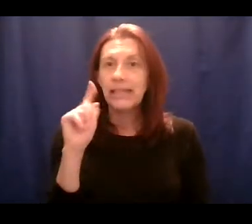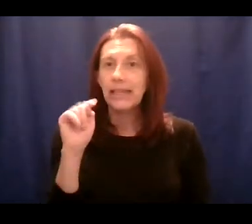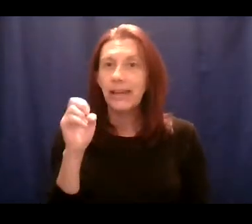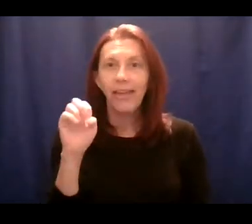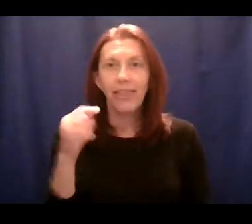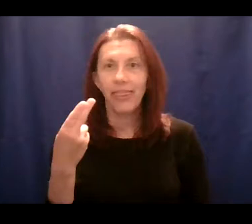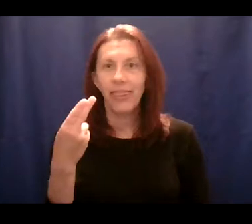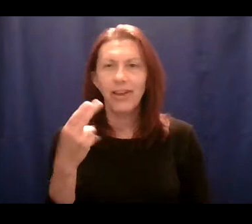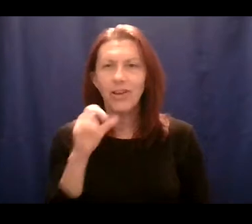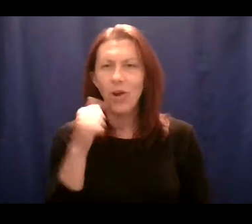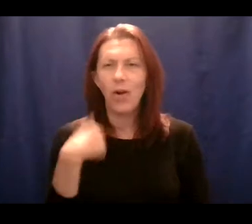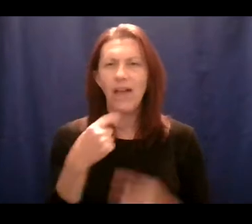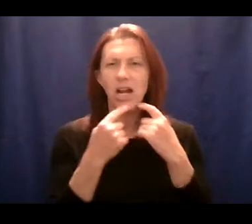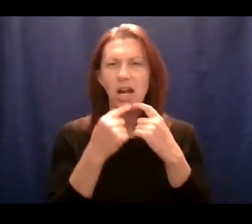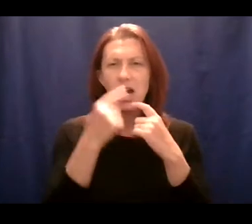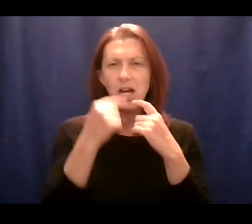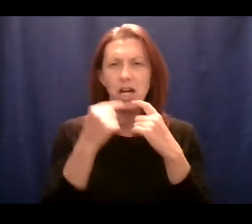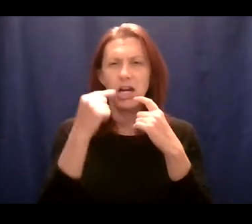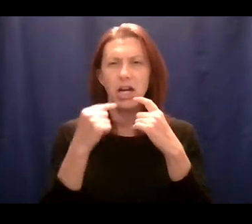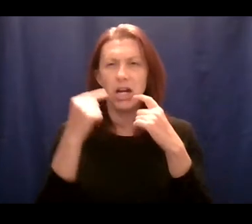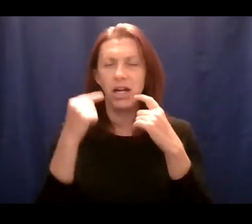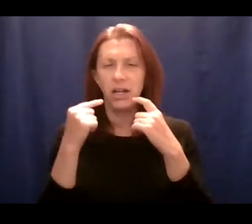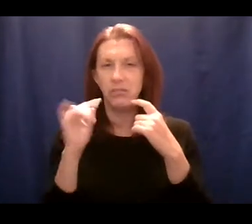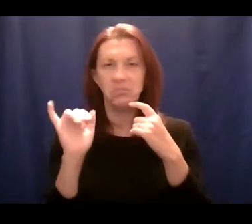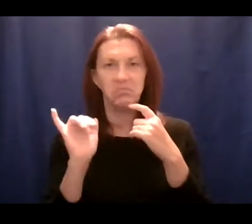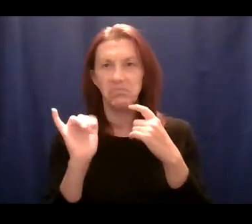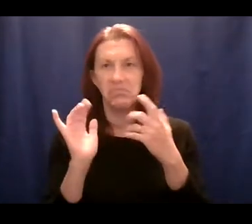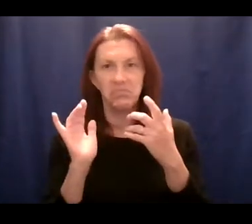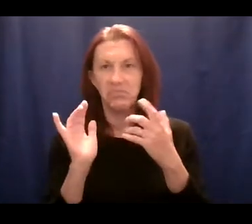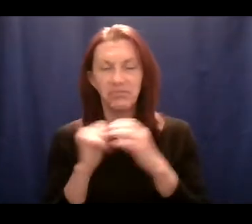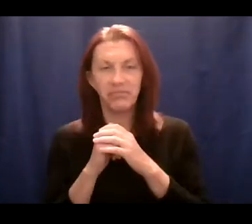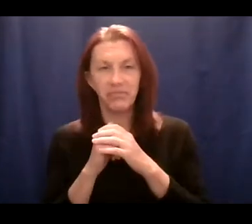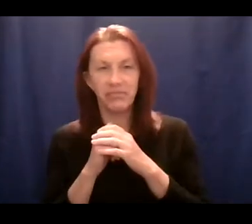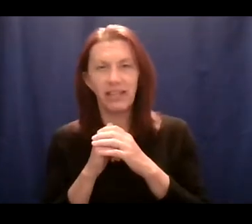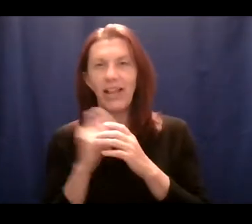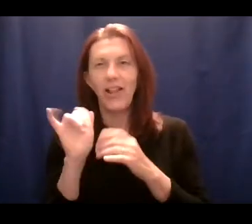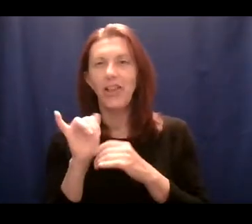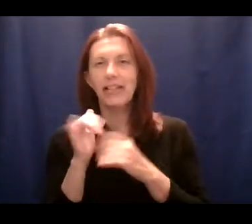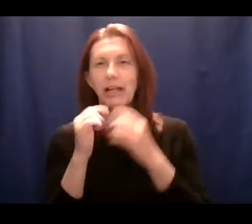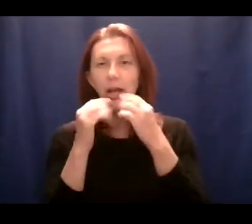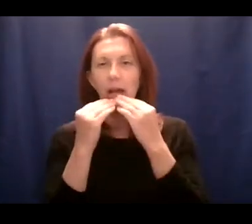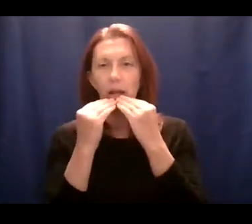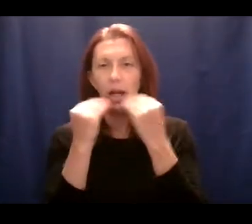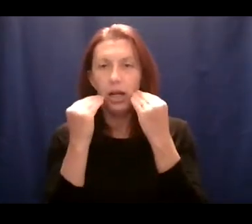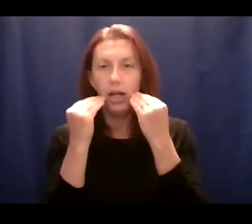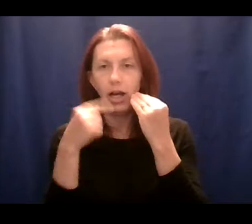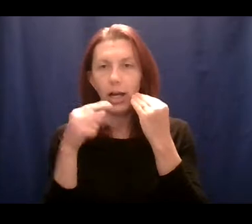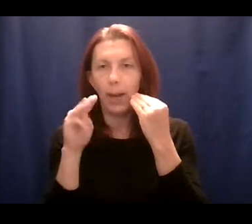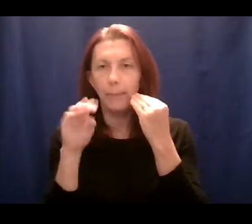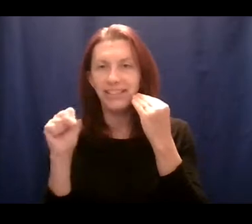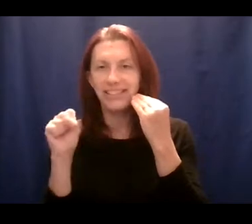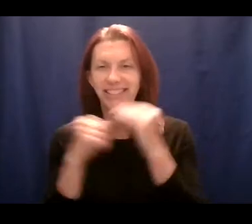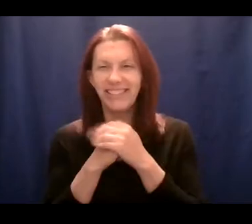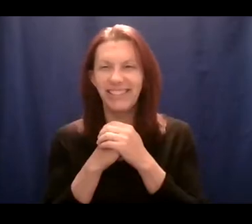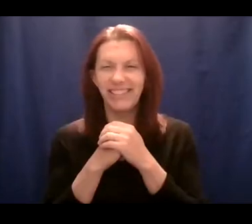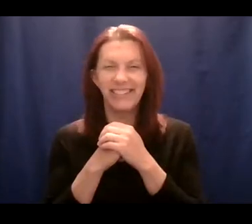these big triangle-shaped teeth. You're really looking at, it looks like just gums. But I'm going to go ahead